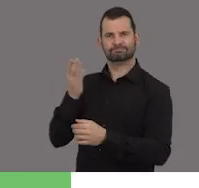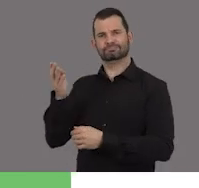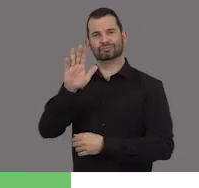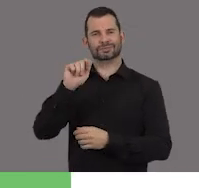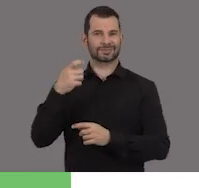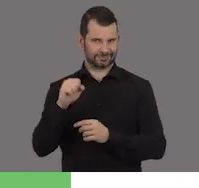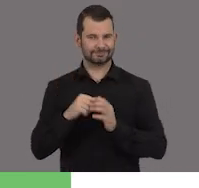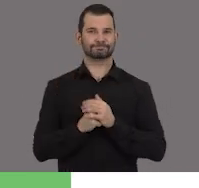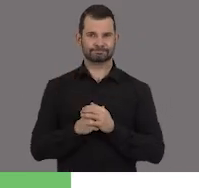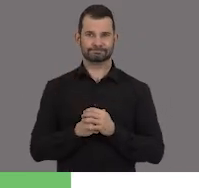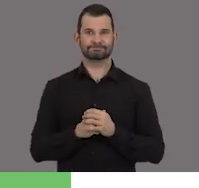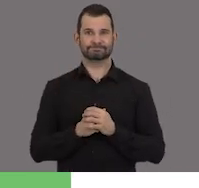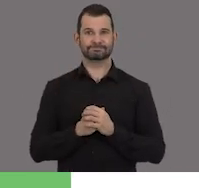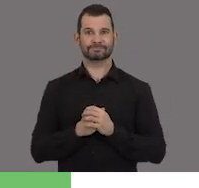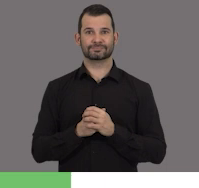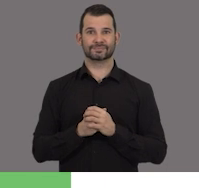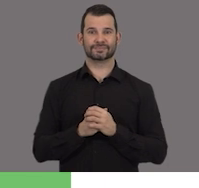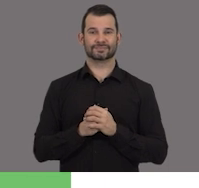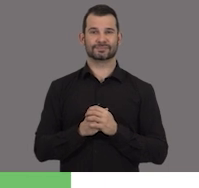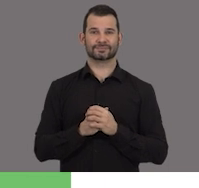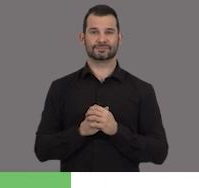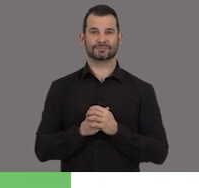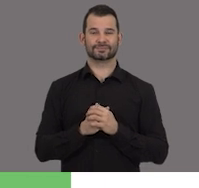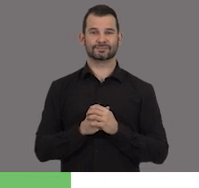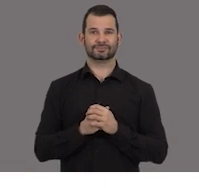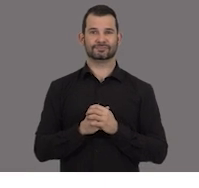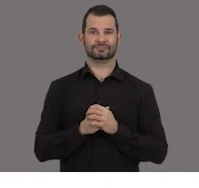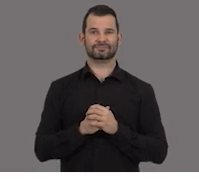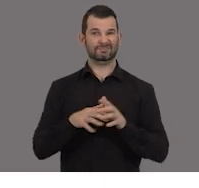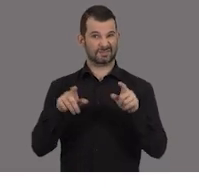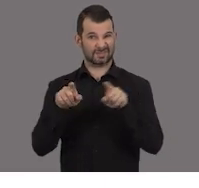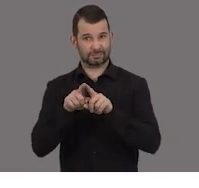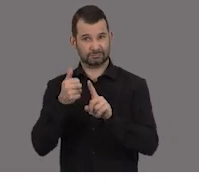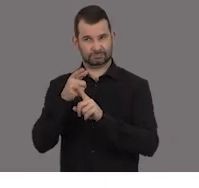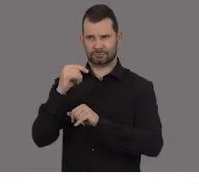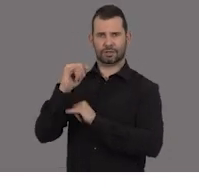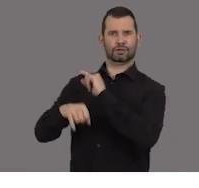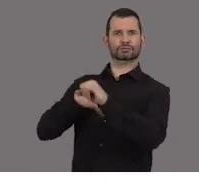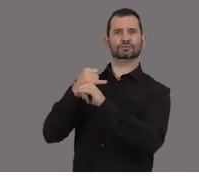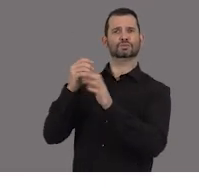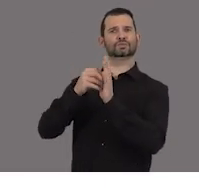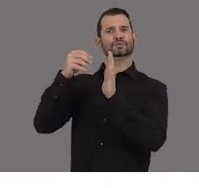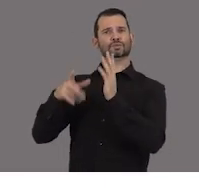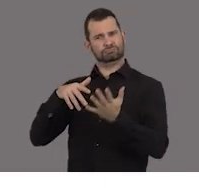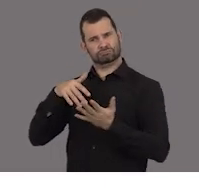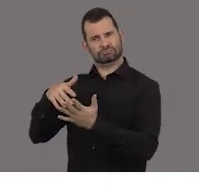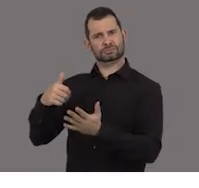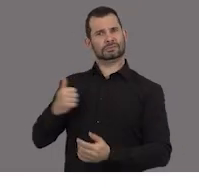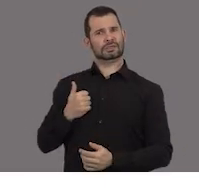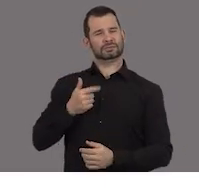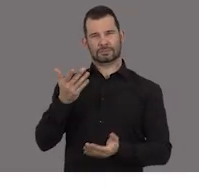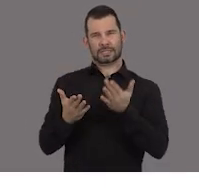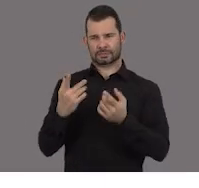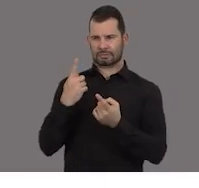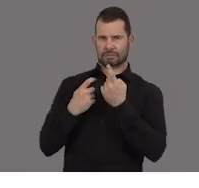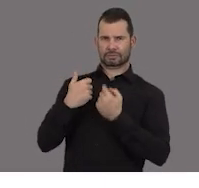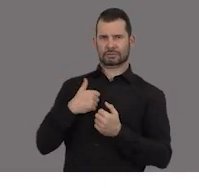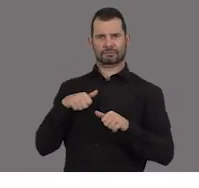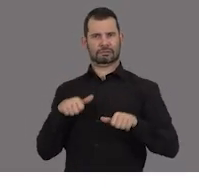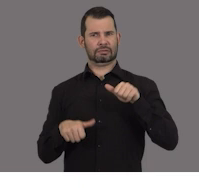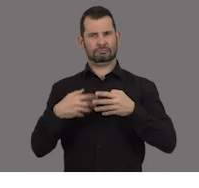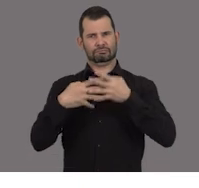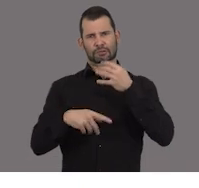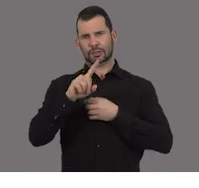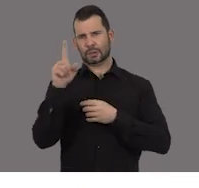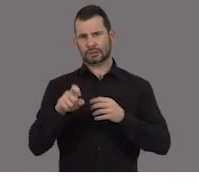tax purposes and should do your taxes. As an international student studying in